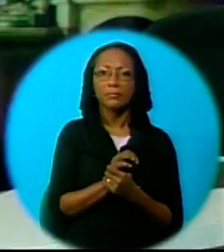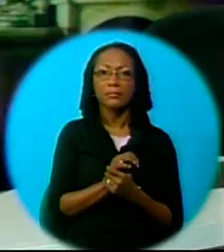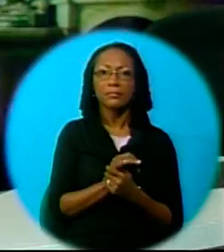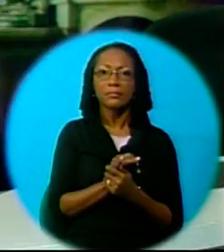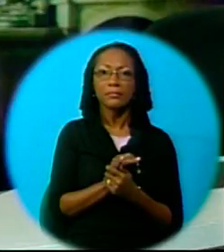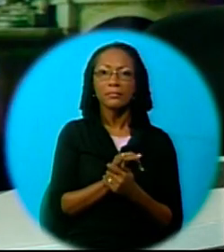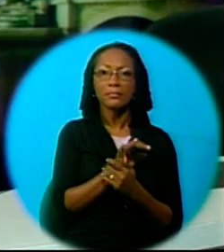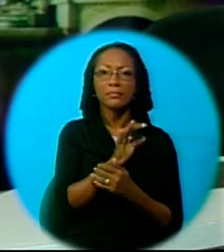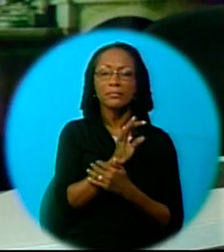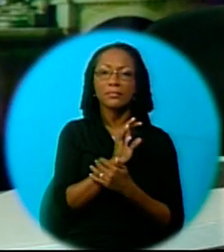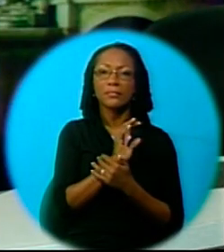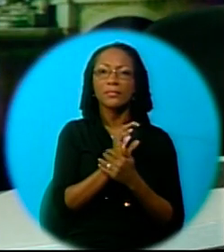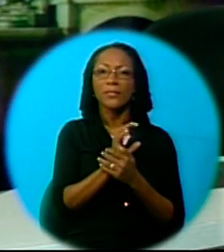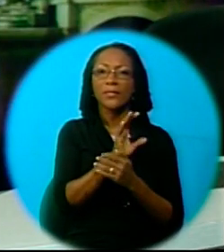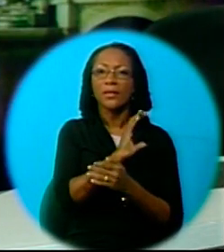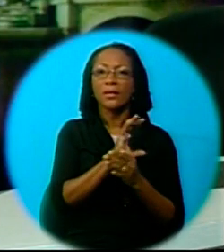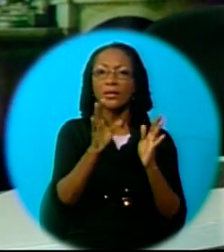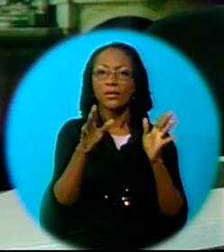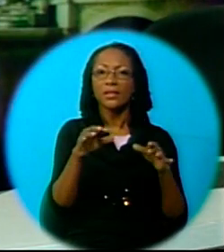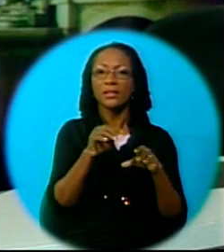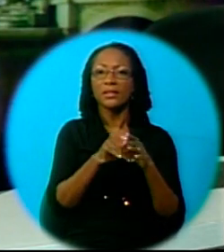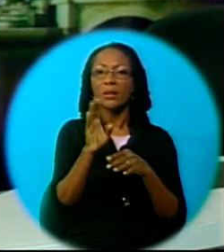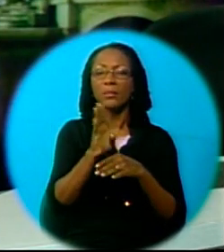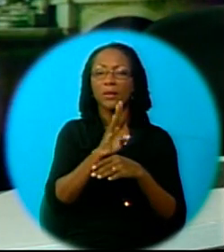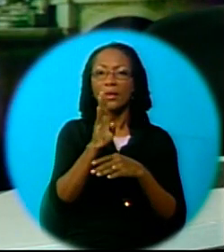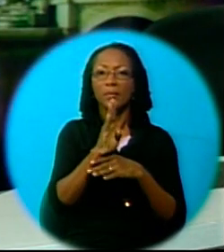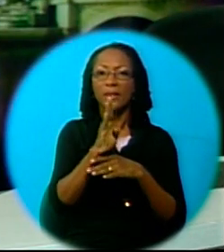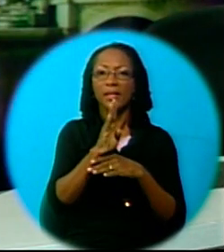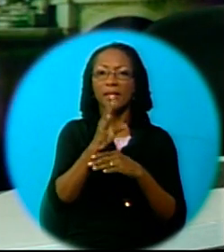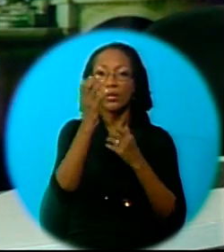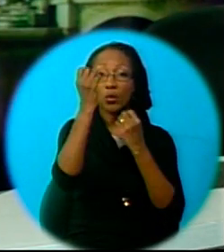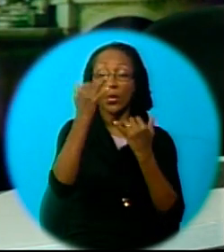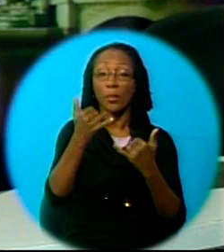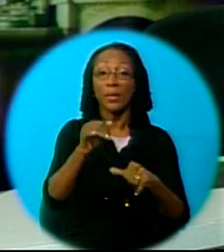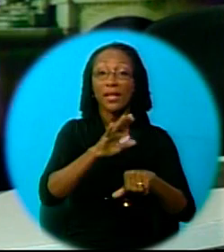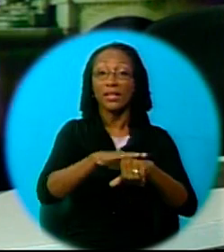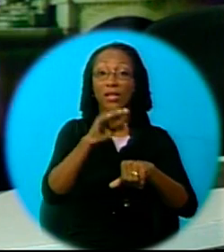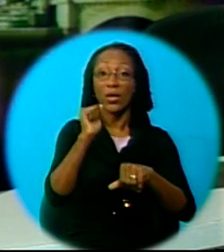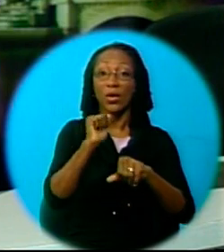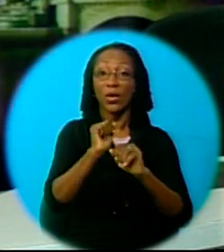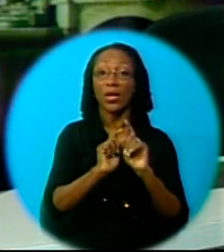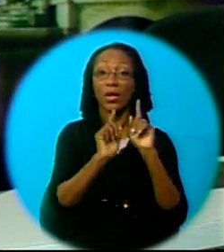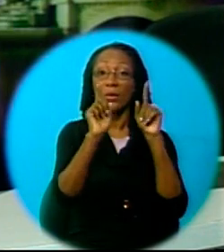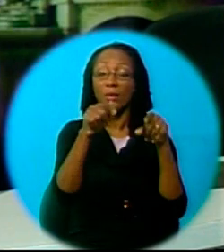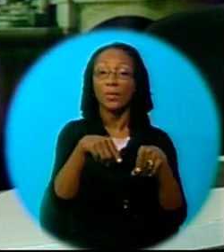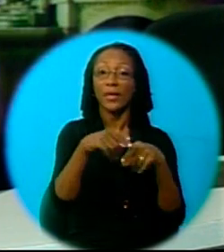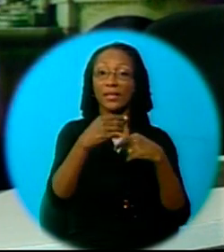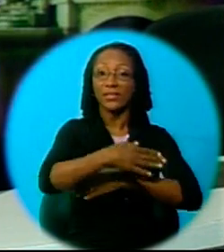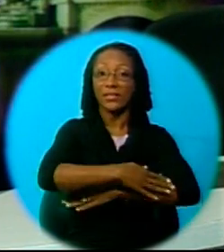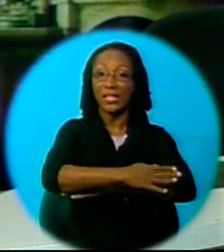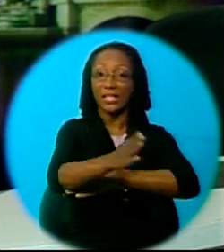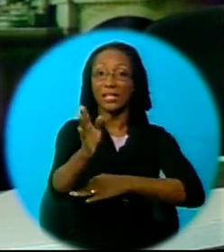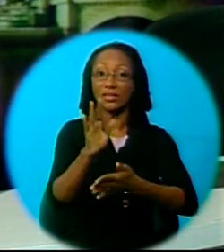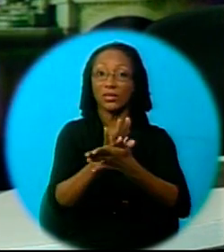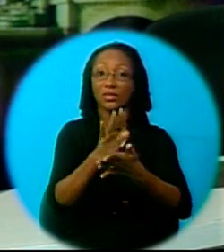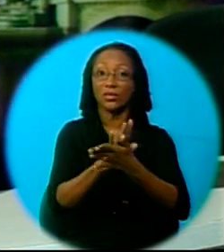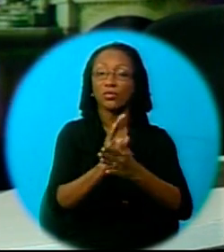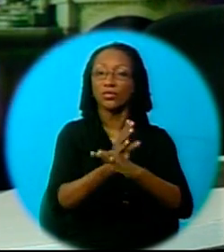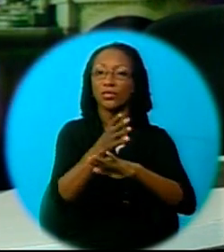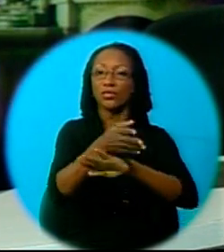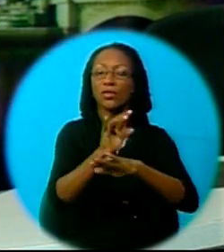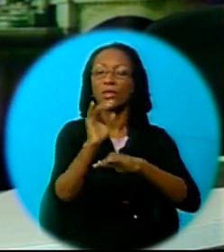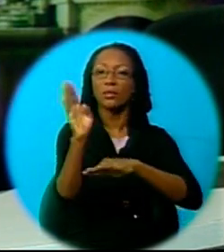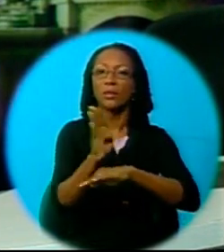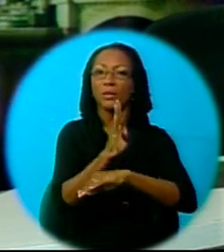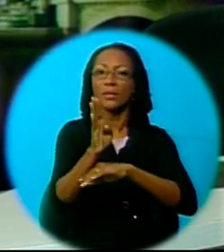News. Thanks, Kishmar. Well, Christians in Barbados heeded the call and assembled at the gates of schools across the country yesterday to